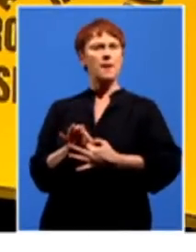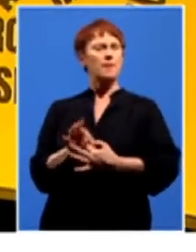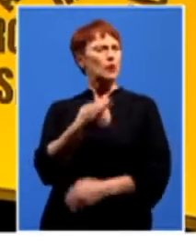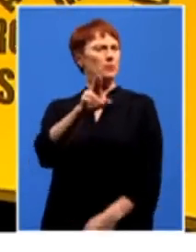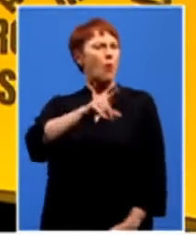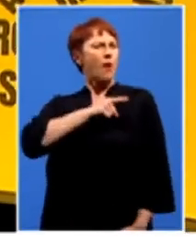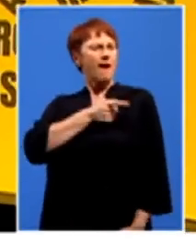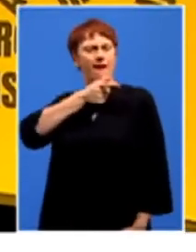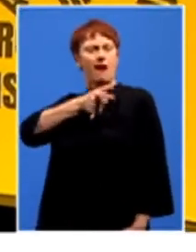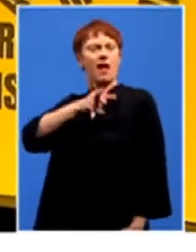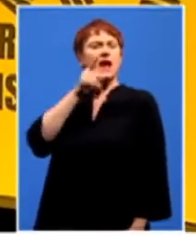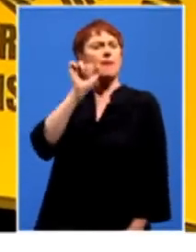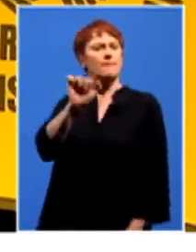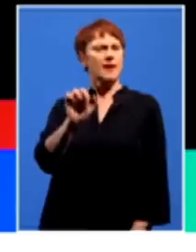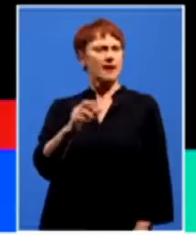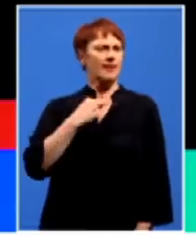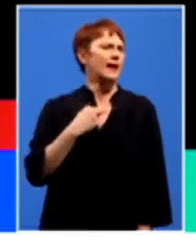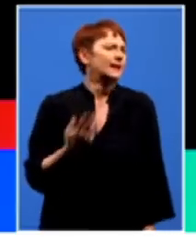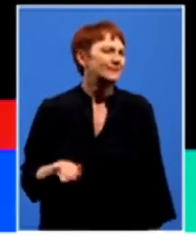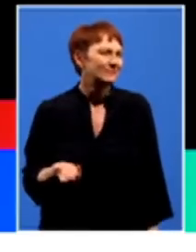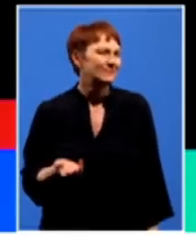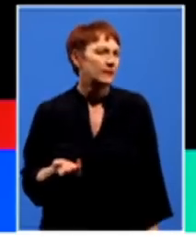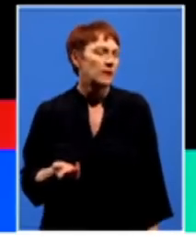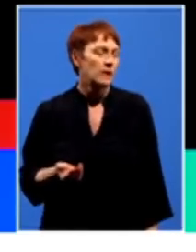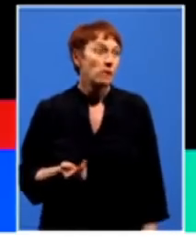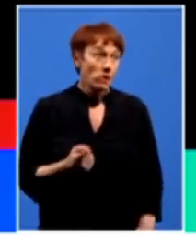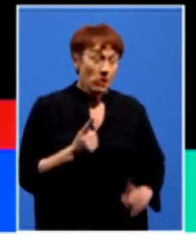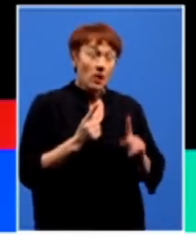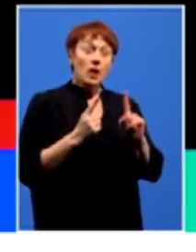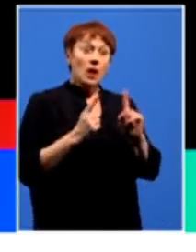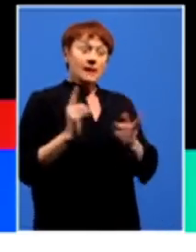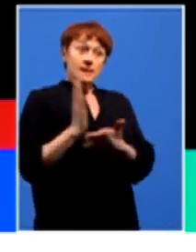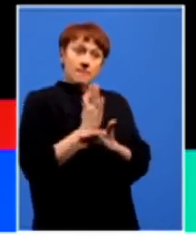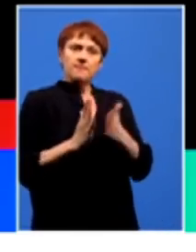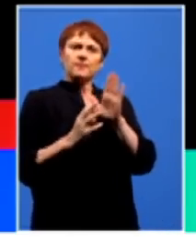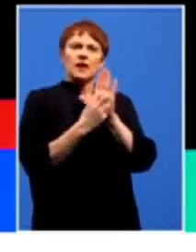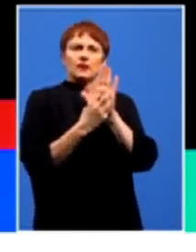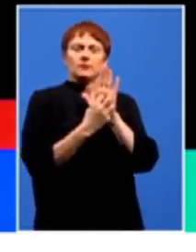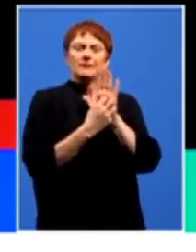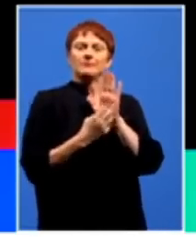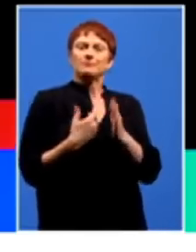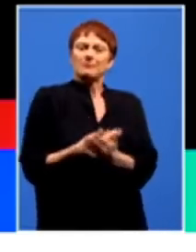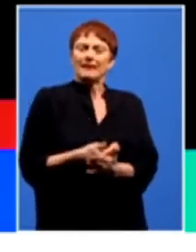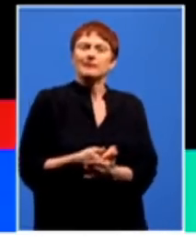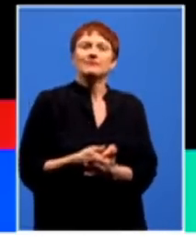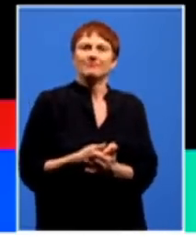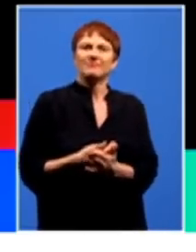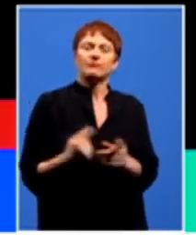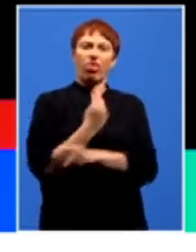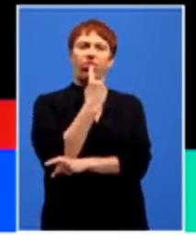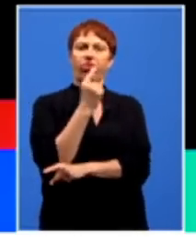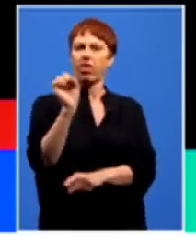let me ask you this. Quite often ads can get it spectacularly wrong by playing to stereotypes, by playing to